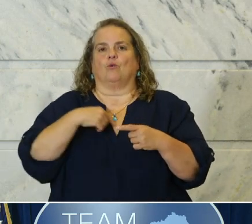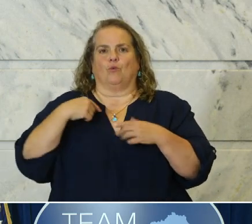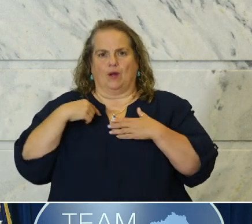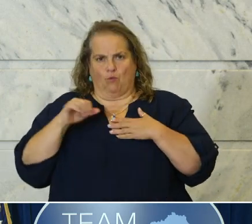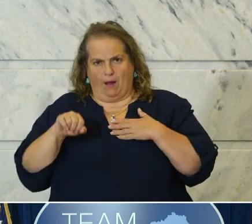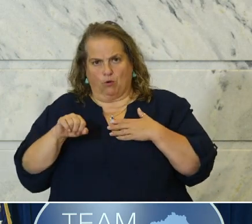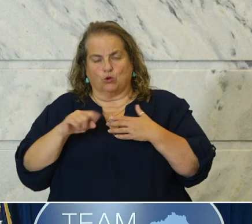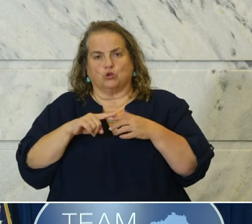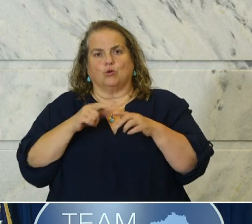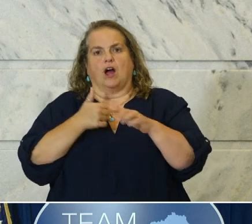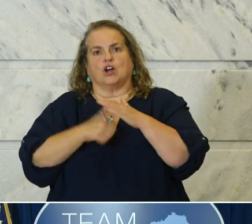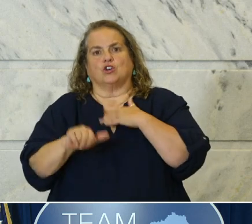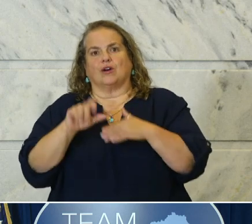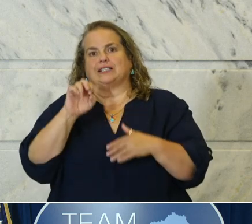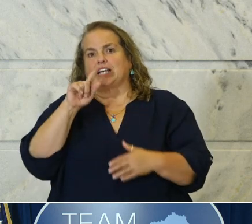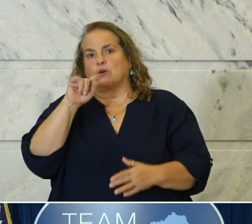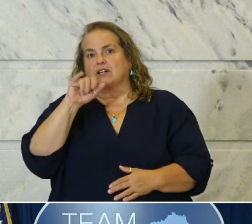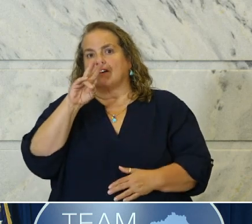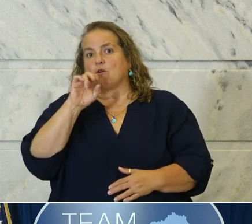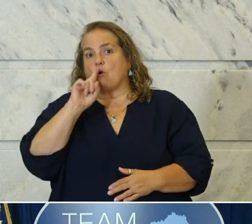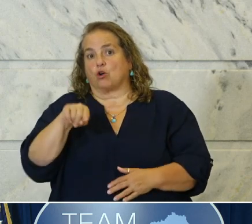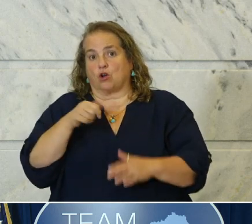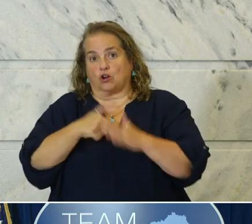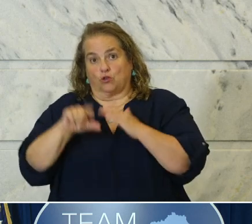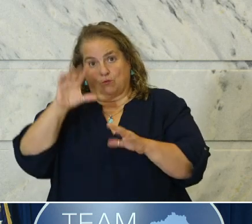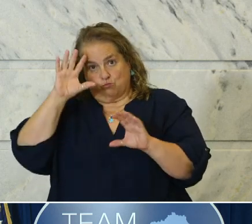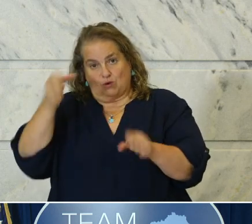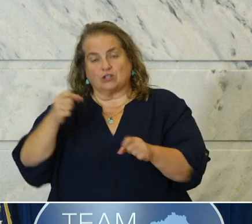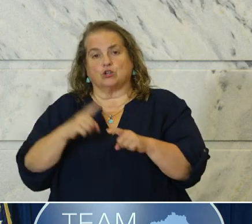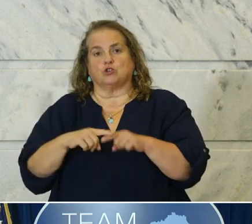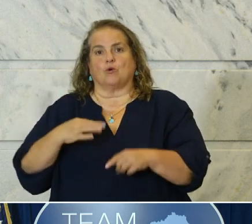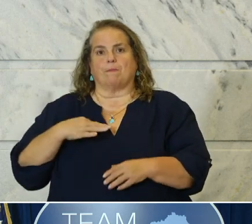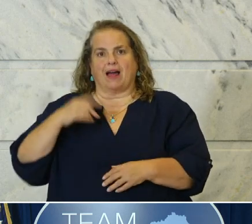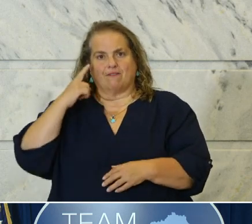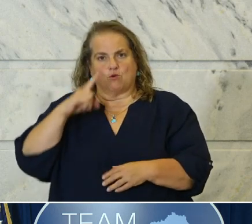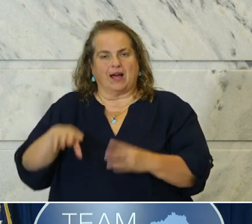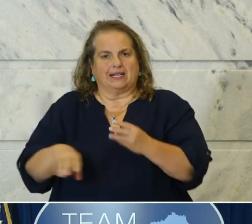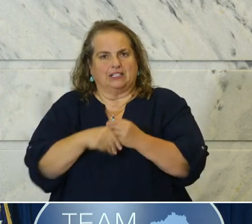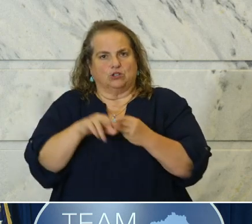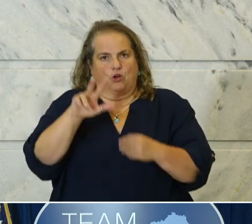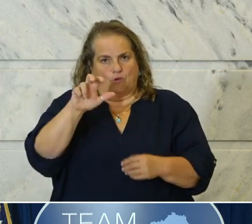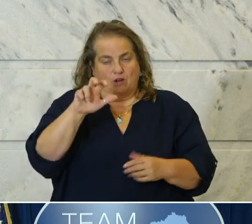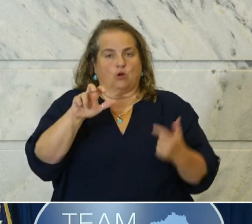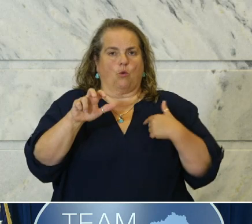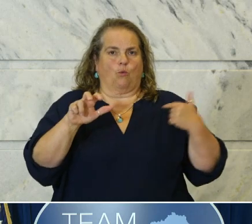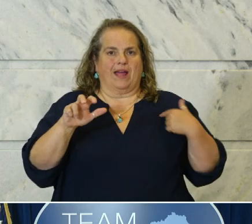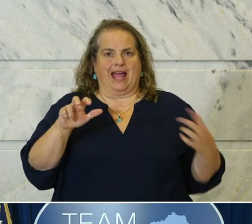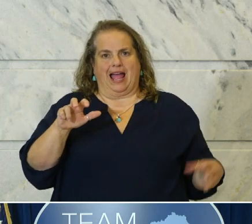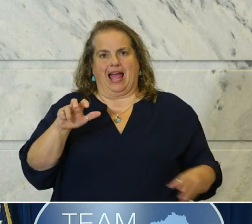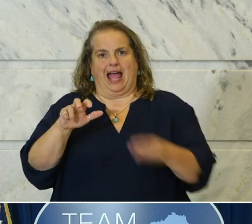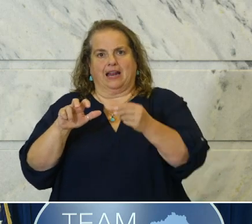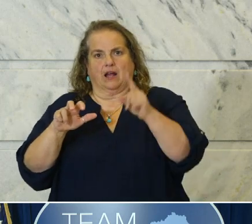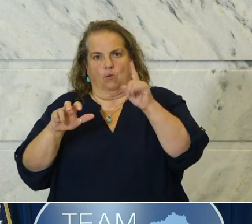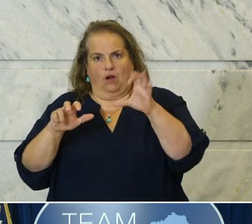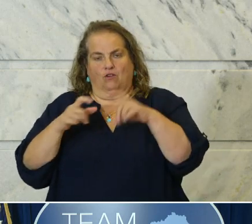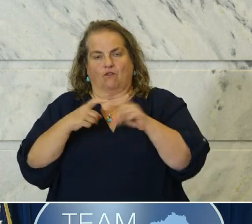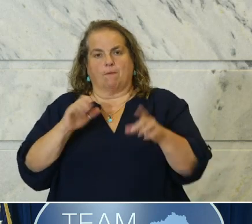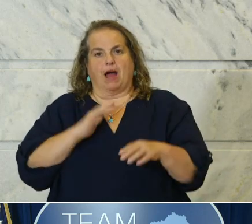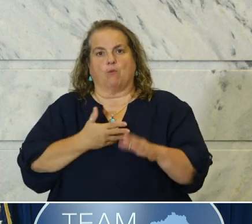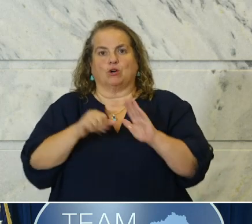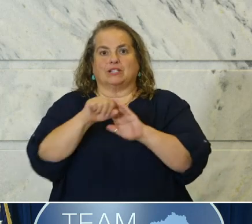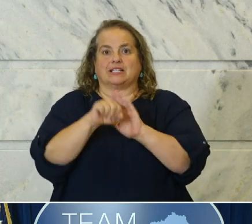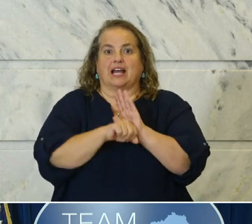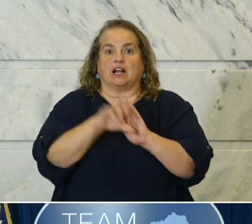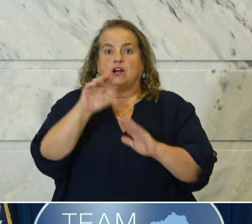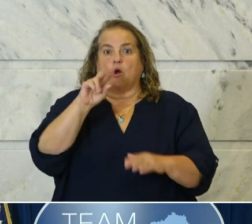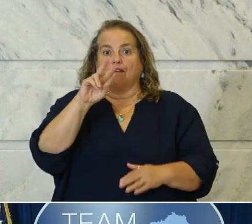able, under an executive order from the president, to apply for an additional $300. We added $100 on top of that from our state COVID funds that